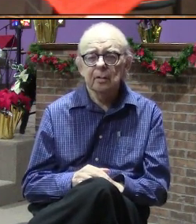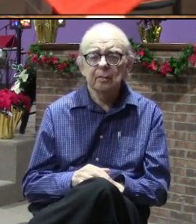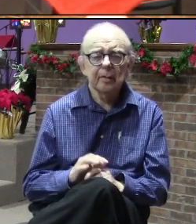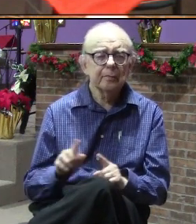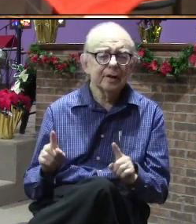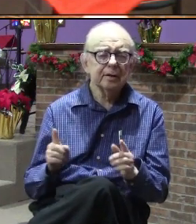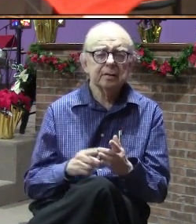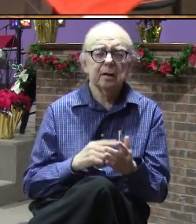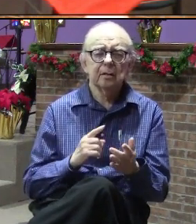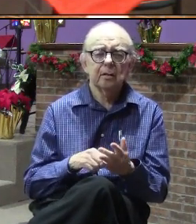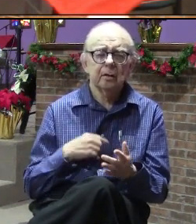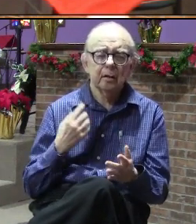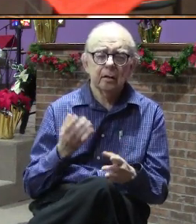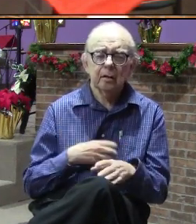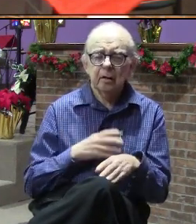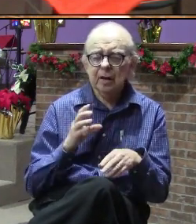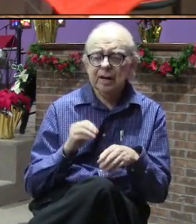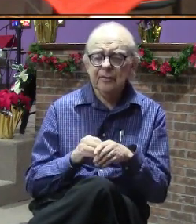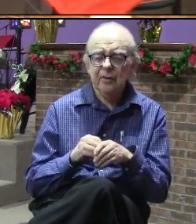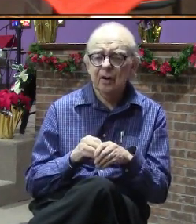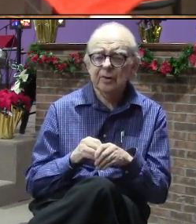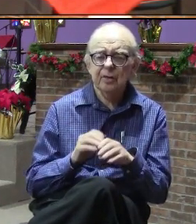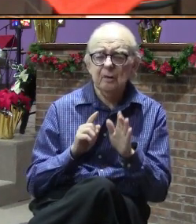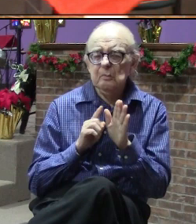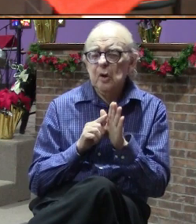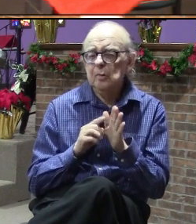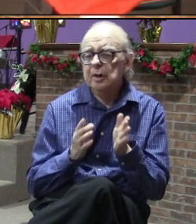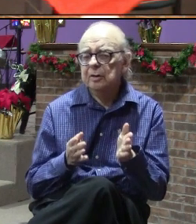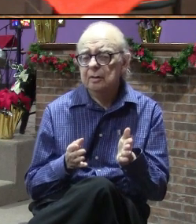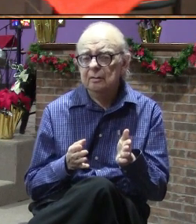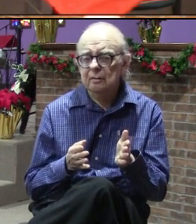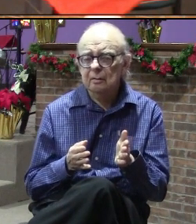But sometimes we get wrapped up in the moments